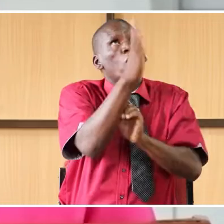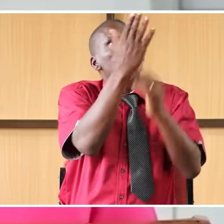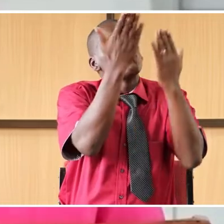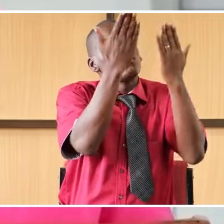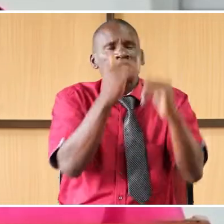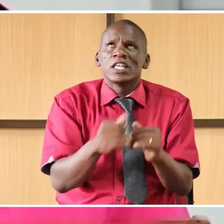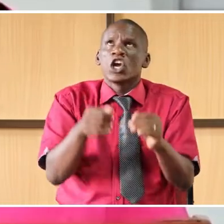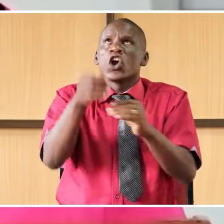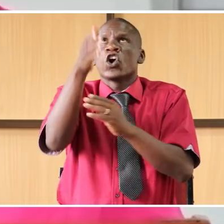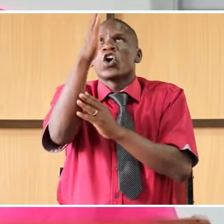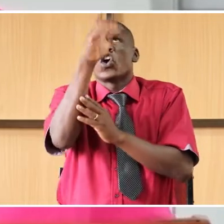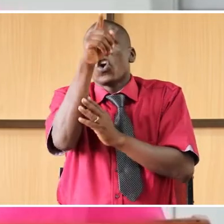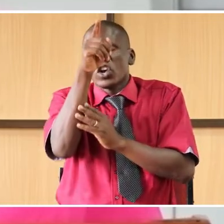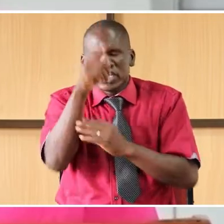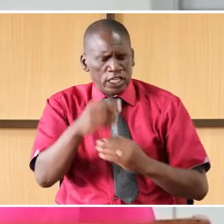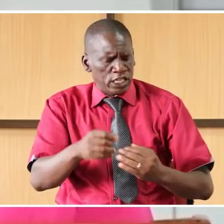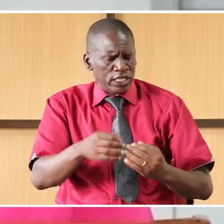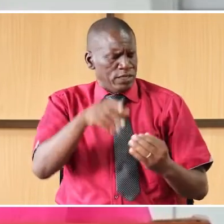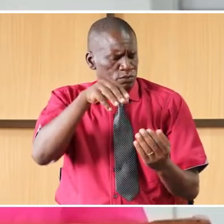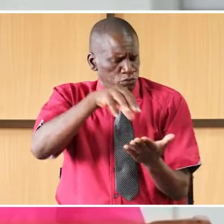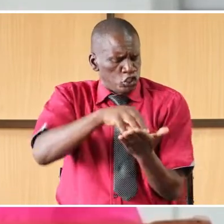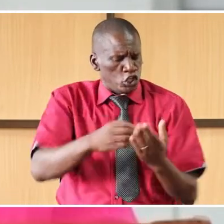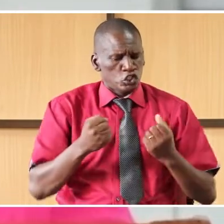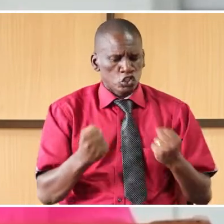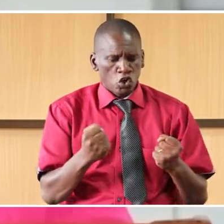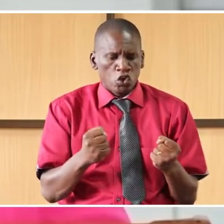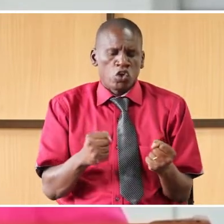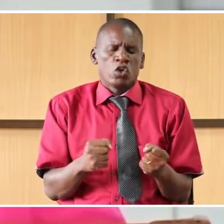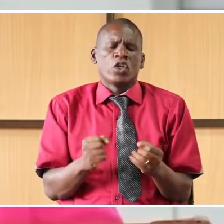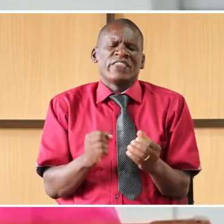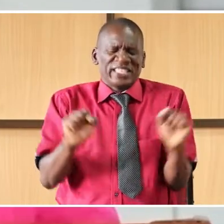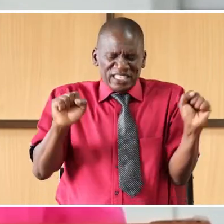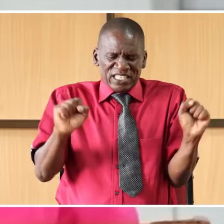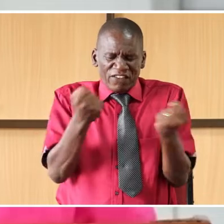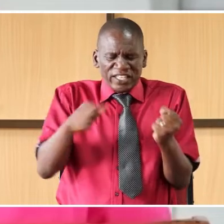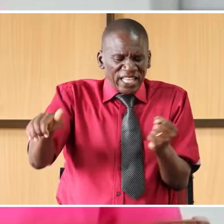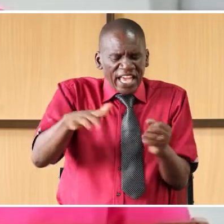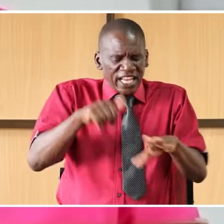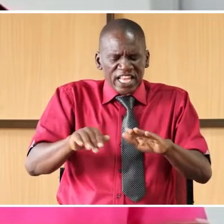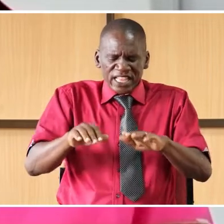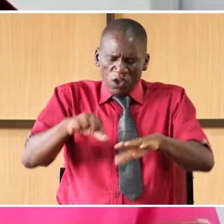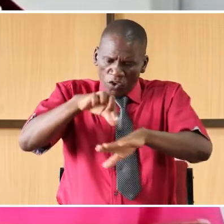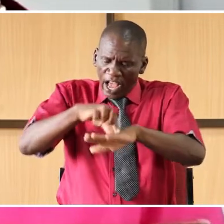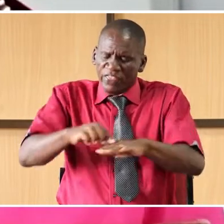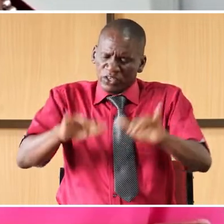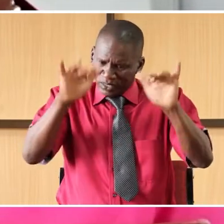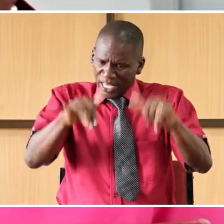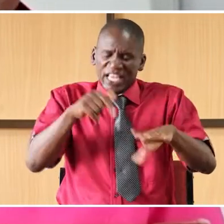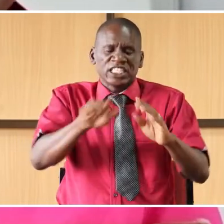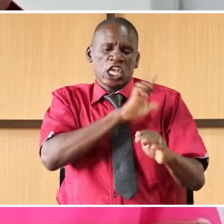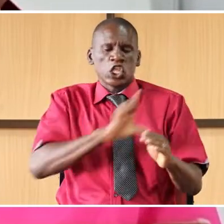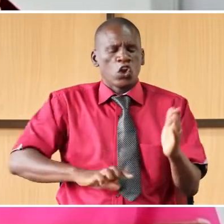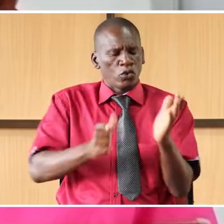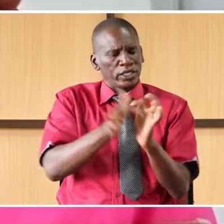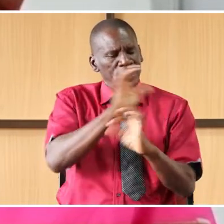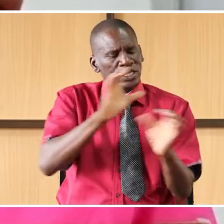because his place is a stable place. More than anywhere, it's the safest place on earth to be is in the Lord Jesus